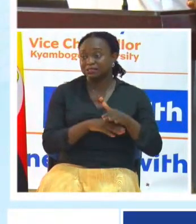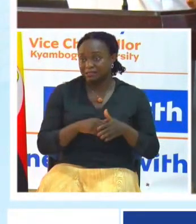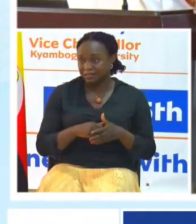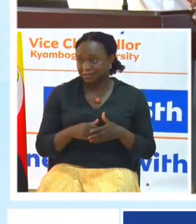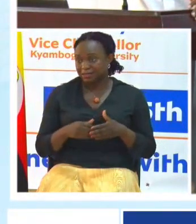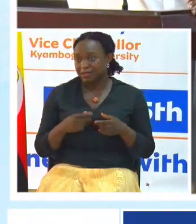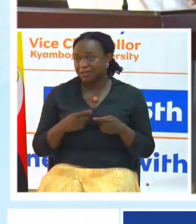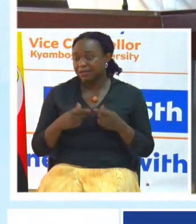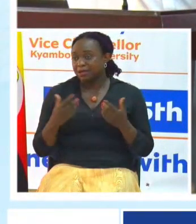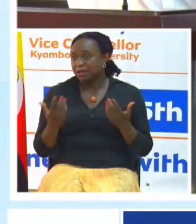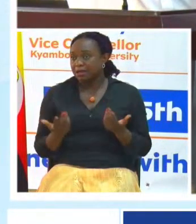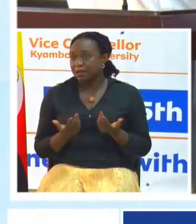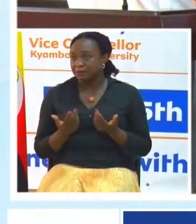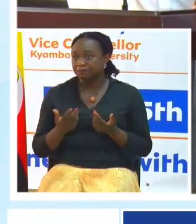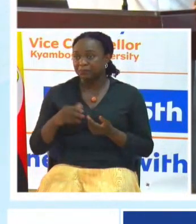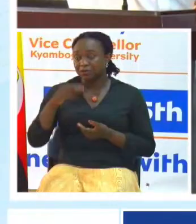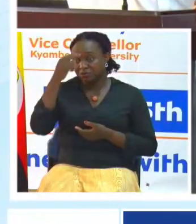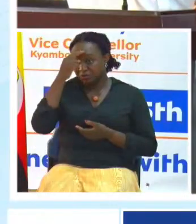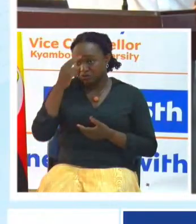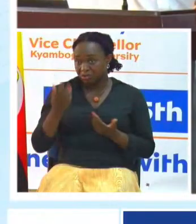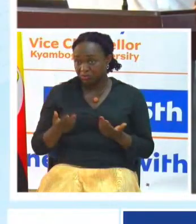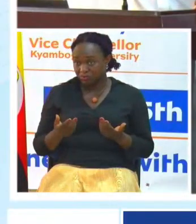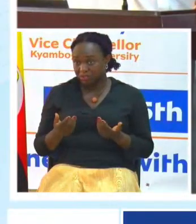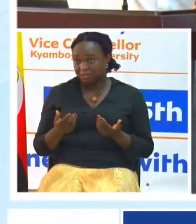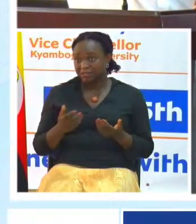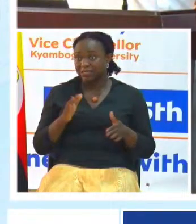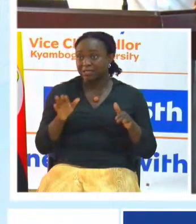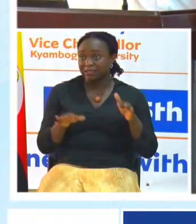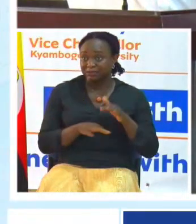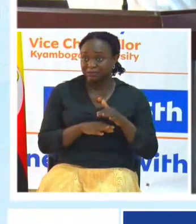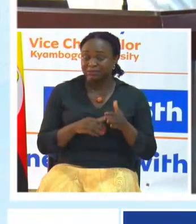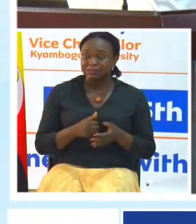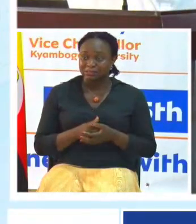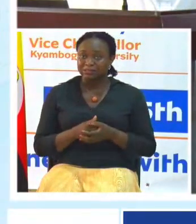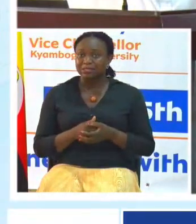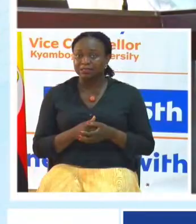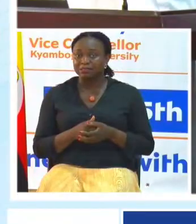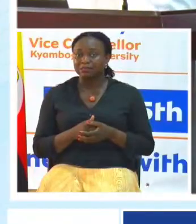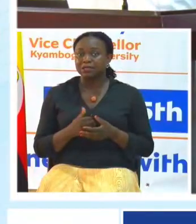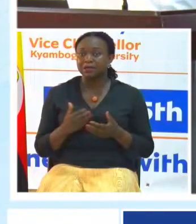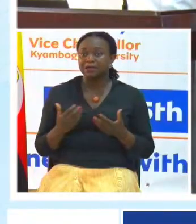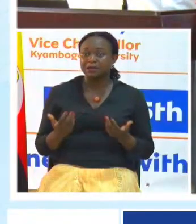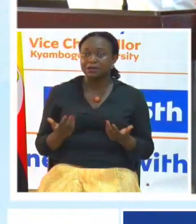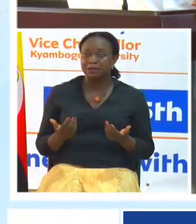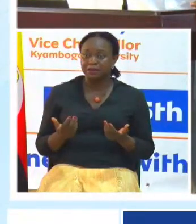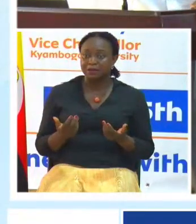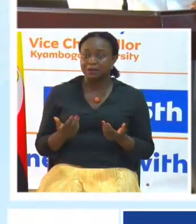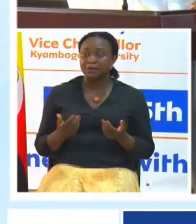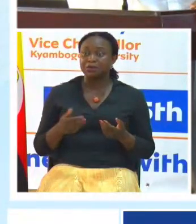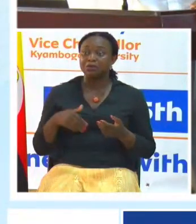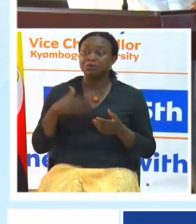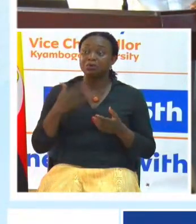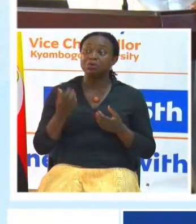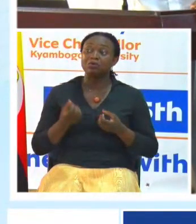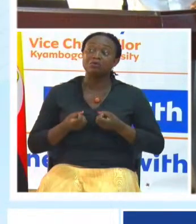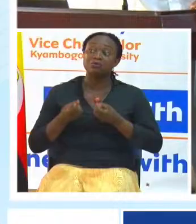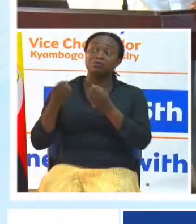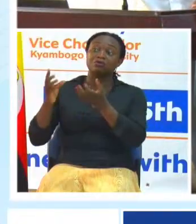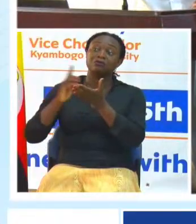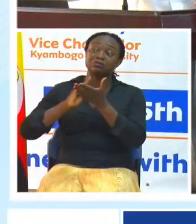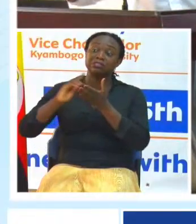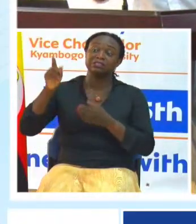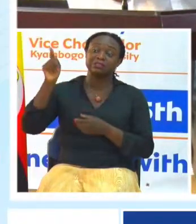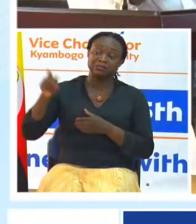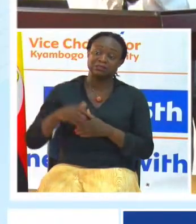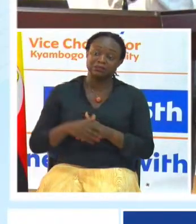that, the graduate assistantship is given by a concurrence of the deans of faculties,